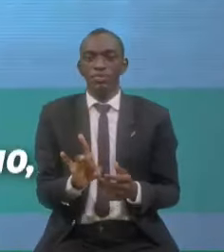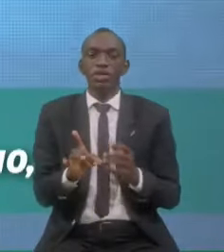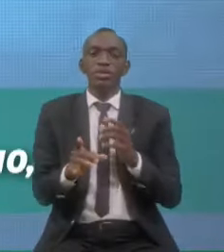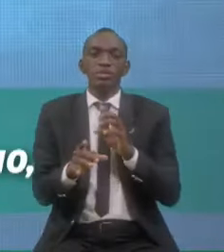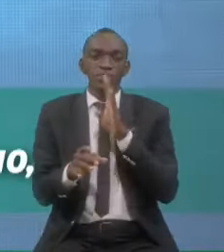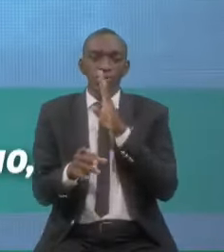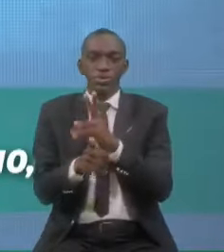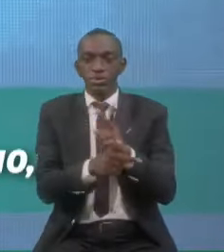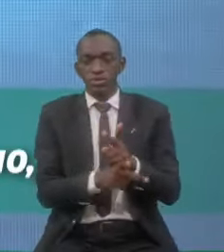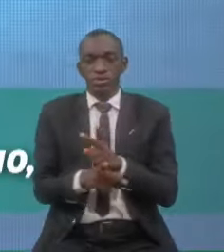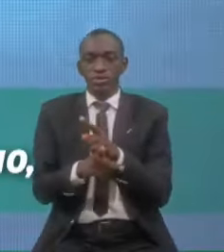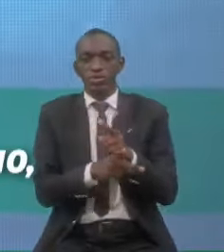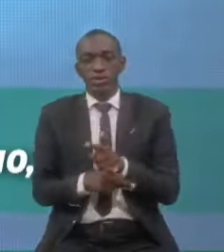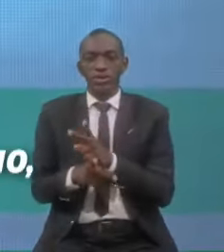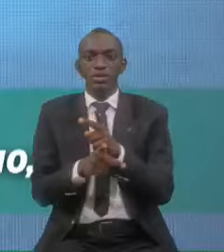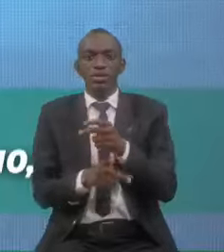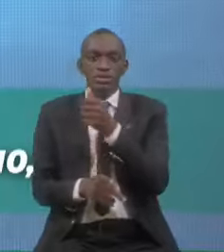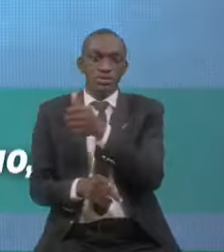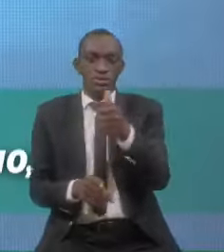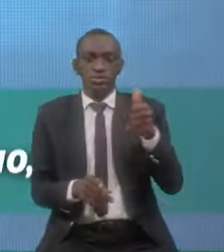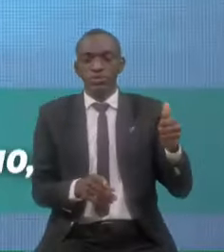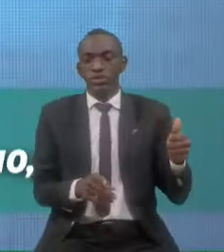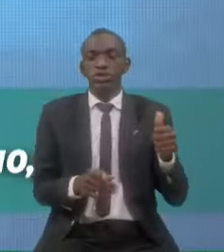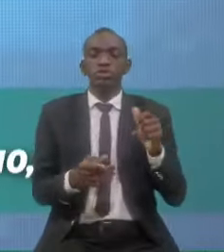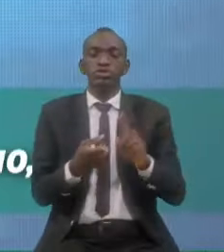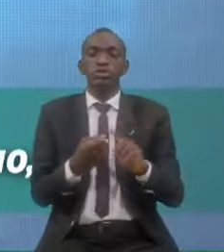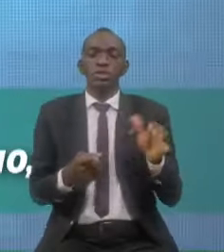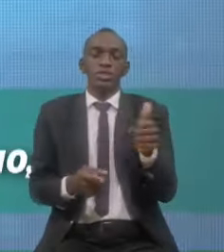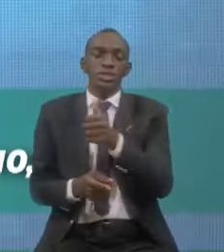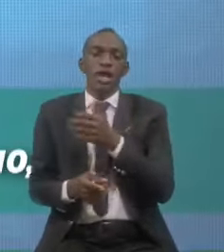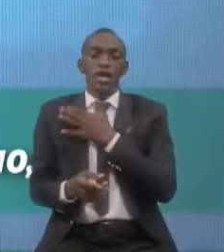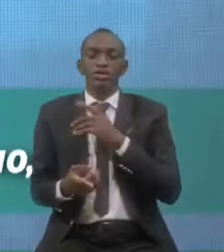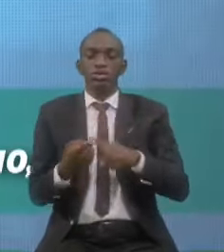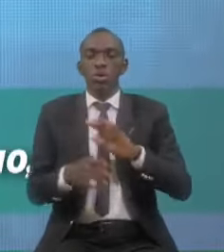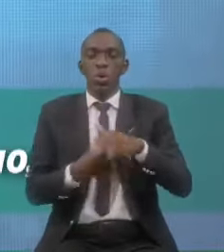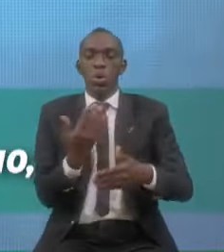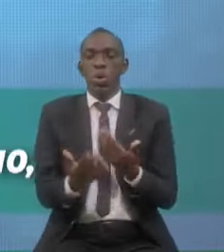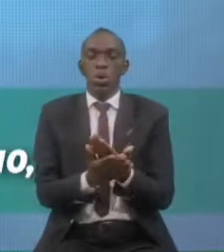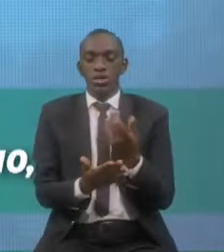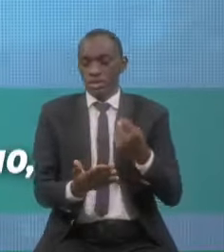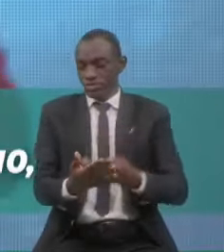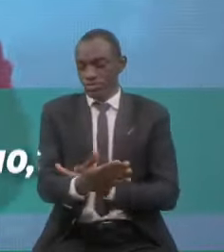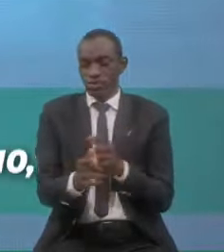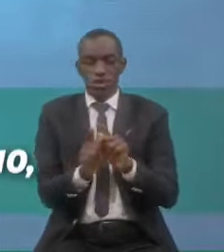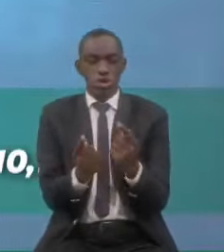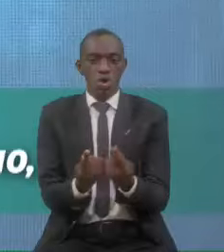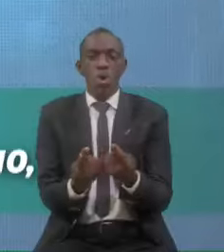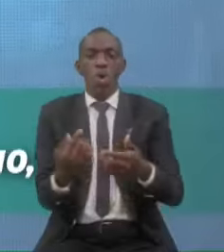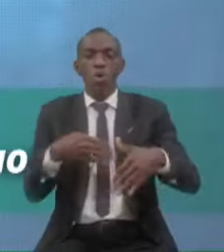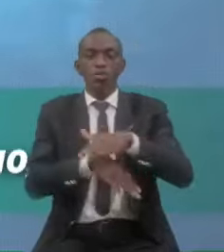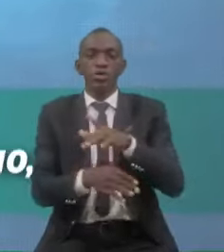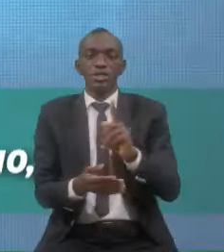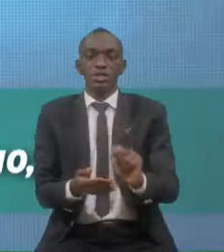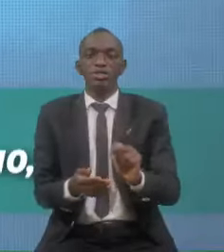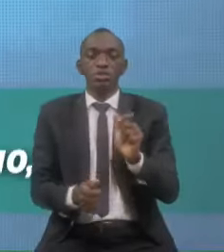unto yourselves and to all the flock over the which the Holy Ghost has